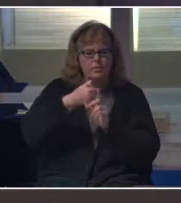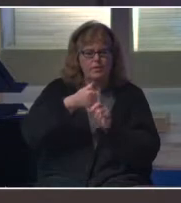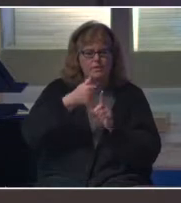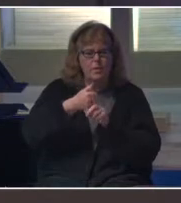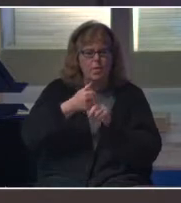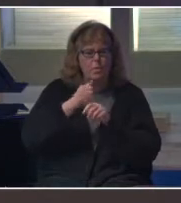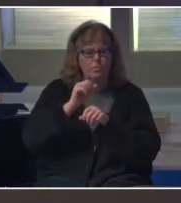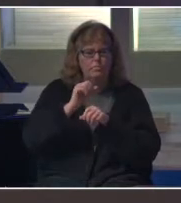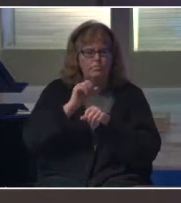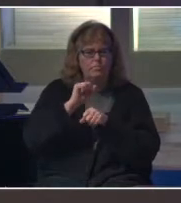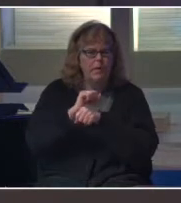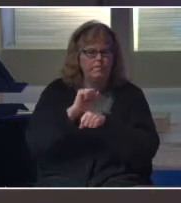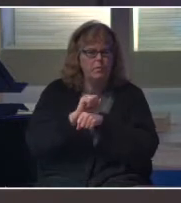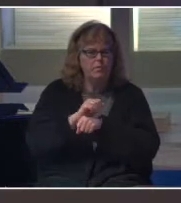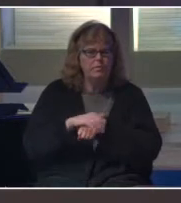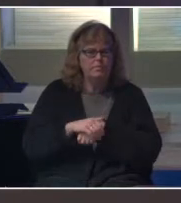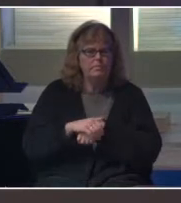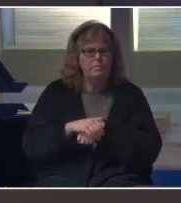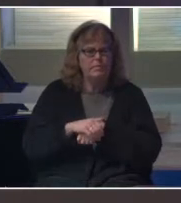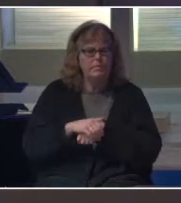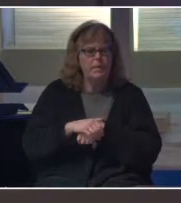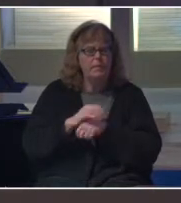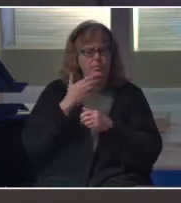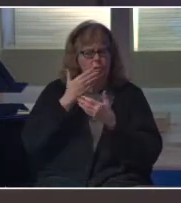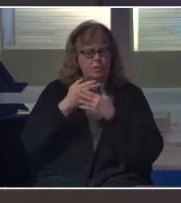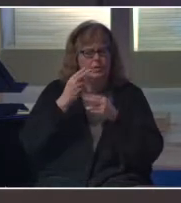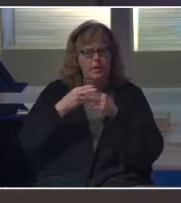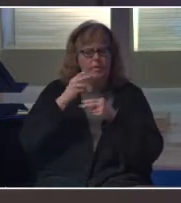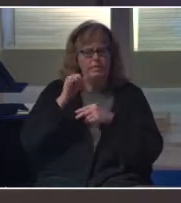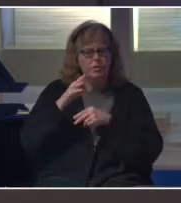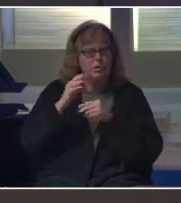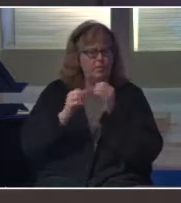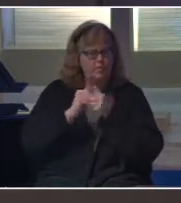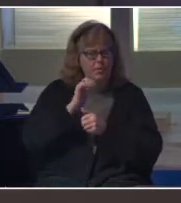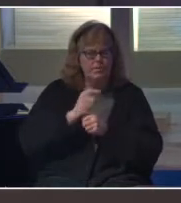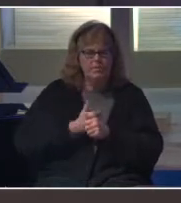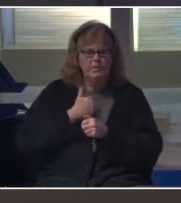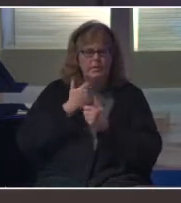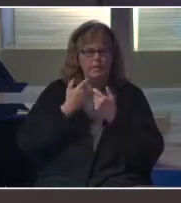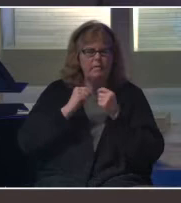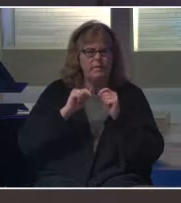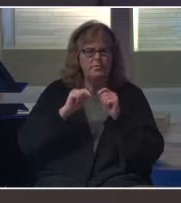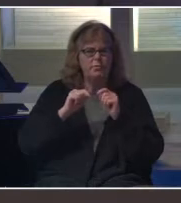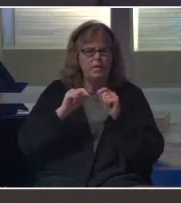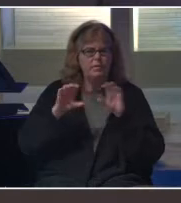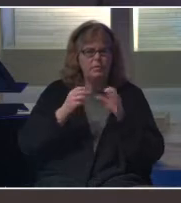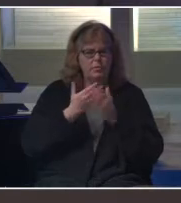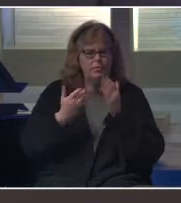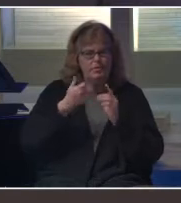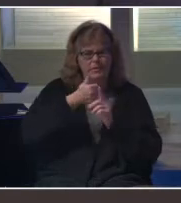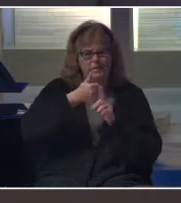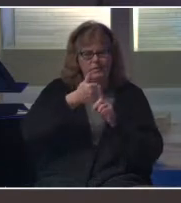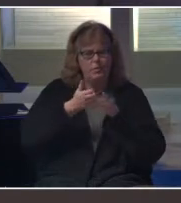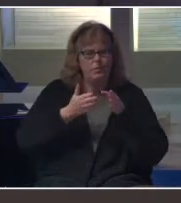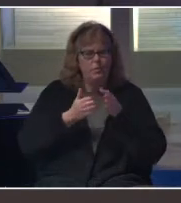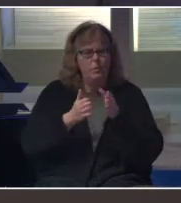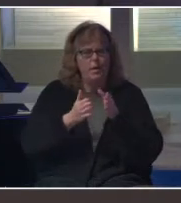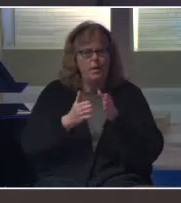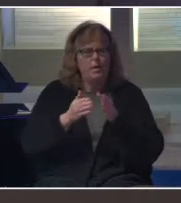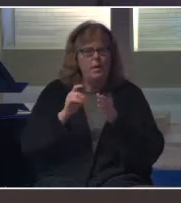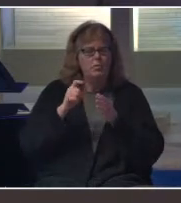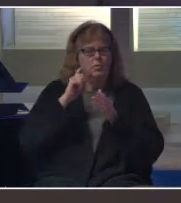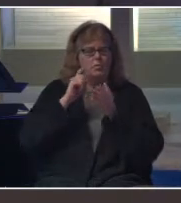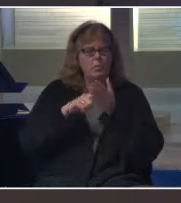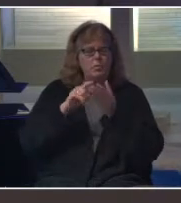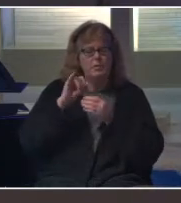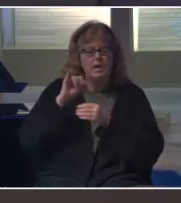effort. Now, this was a fitting name for Jacob because most of his life he tries to get things through his own means. It should be noted that